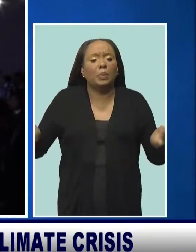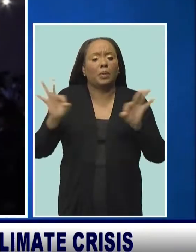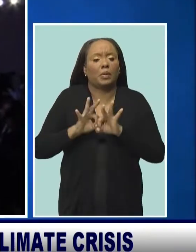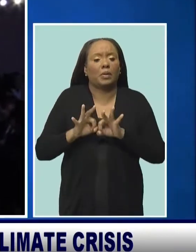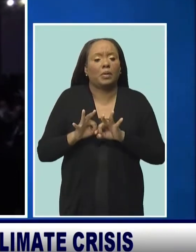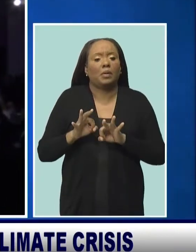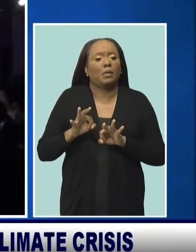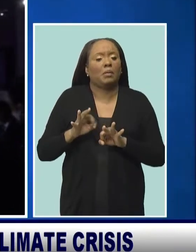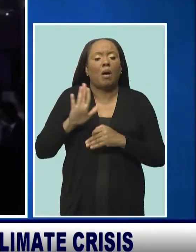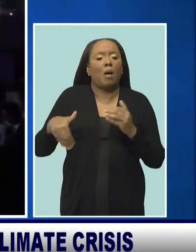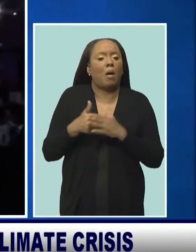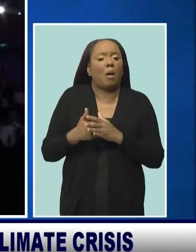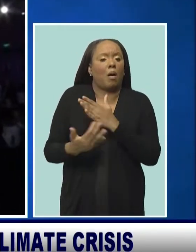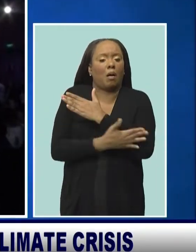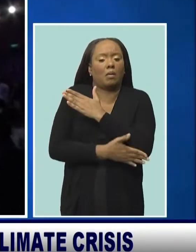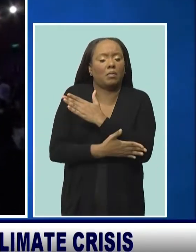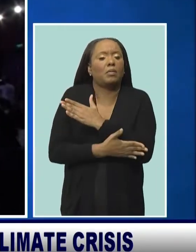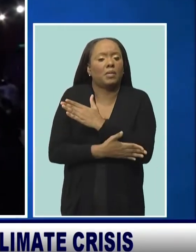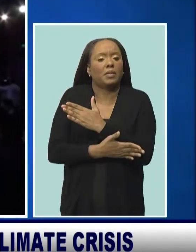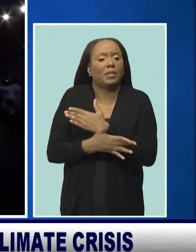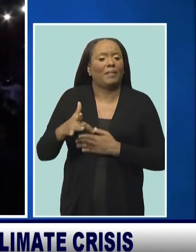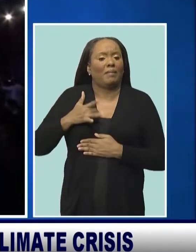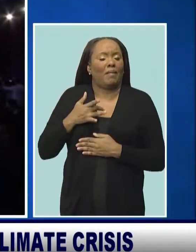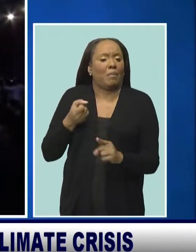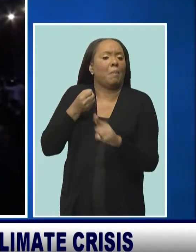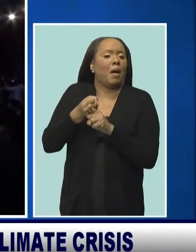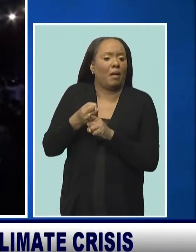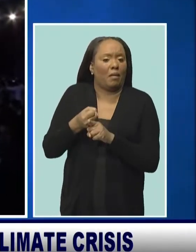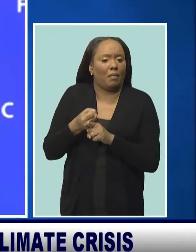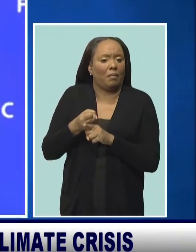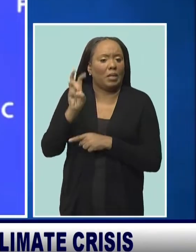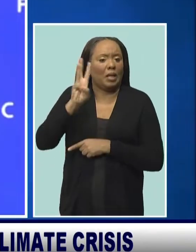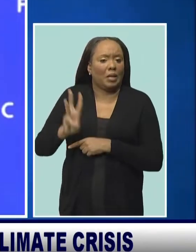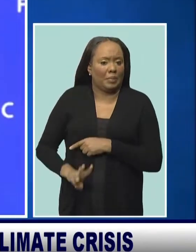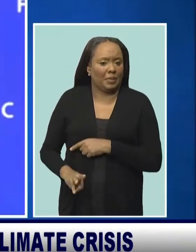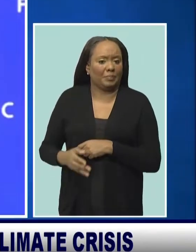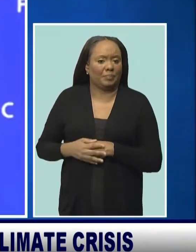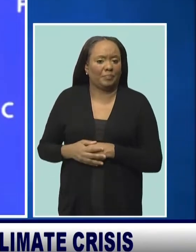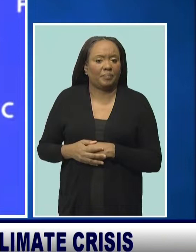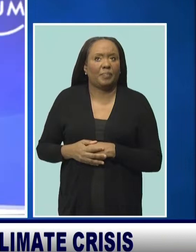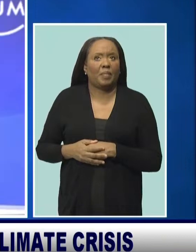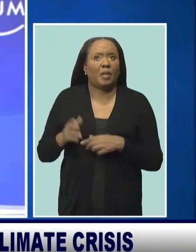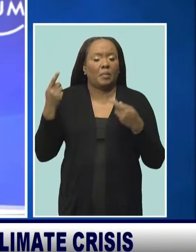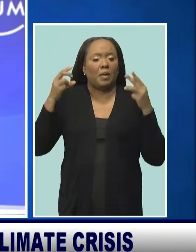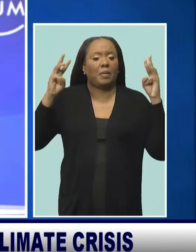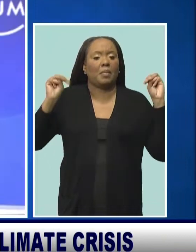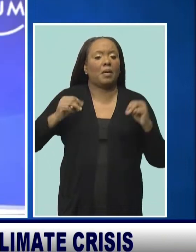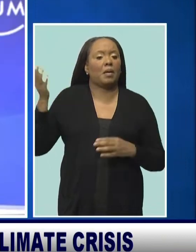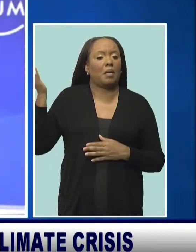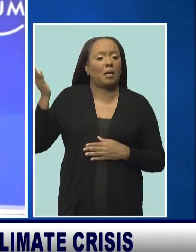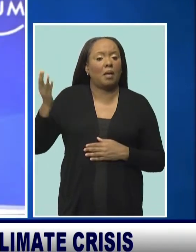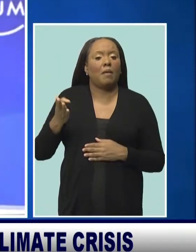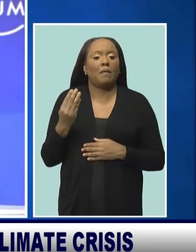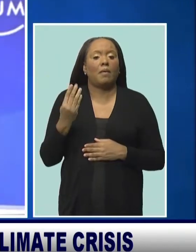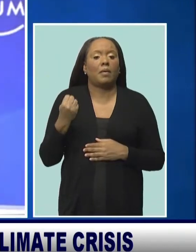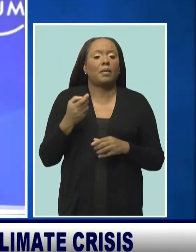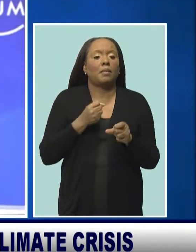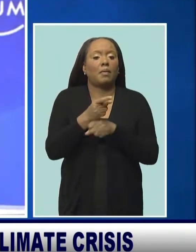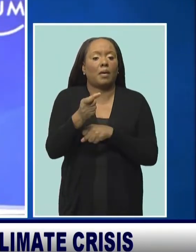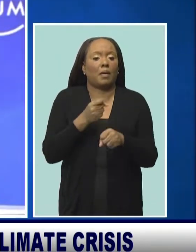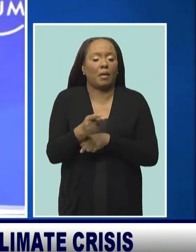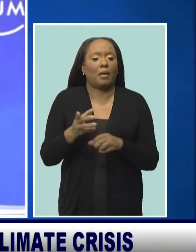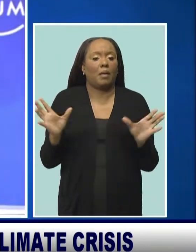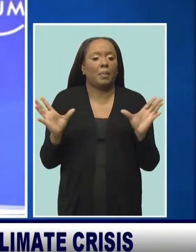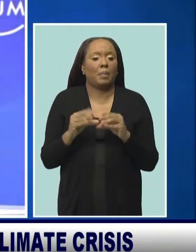the impact of the climate crisis. She was speaking at the 14th annual meeting of the New Champions in Tianjin, China, as part